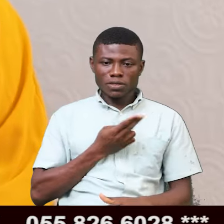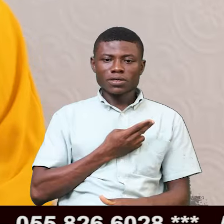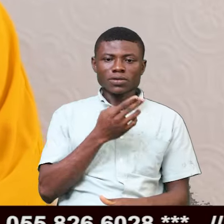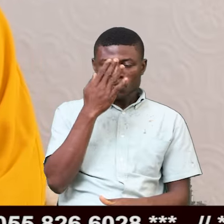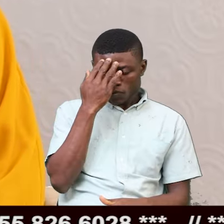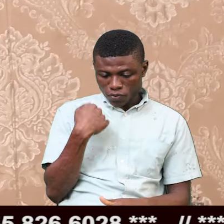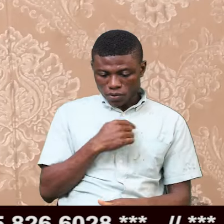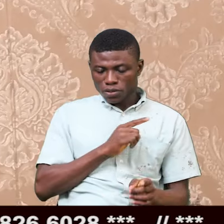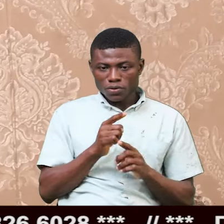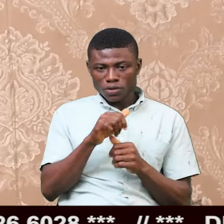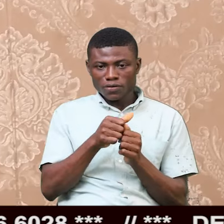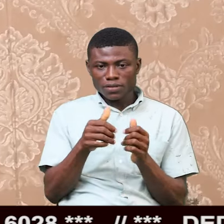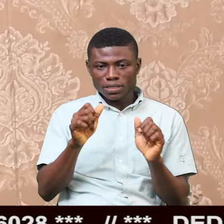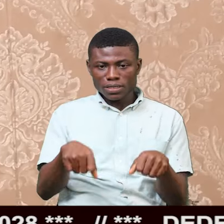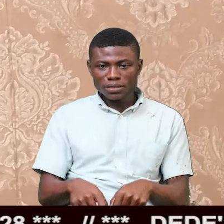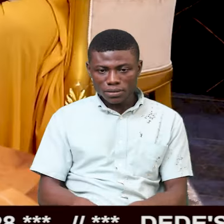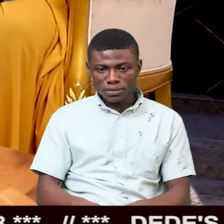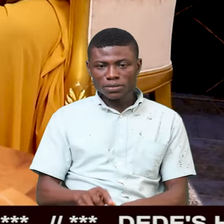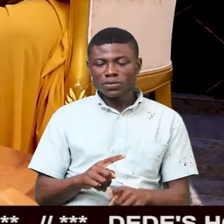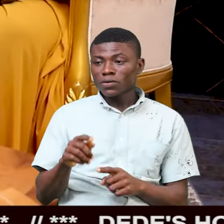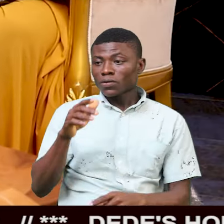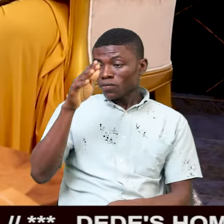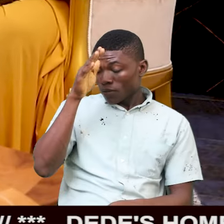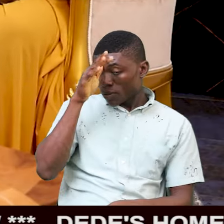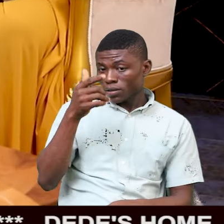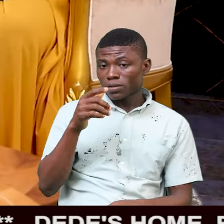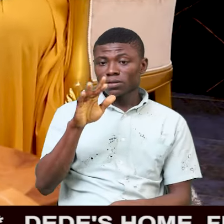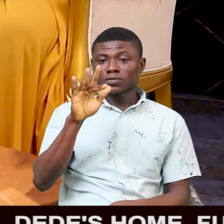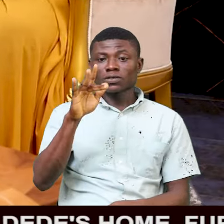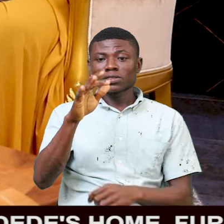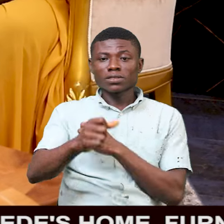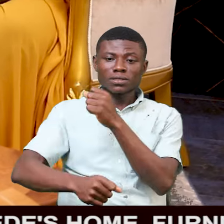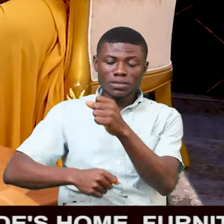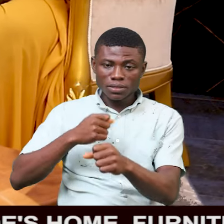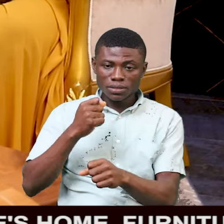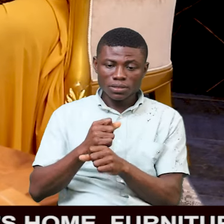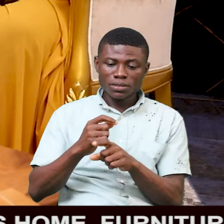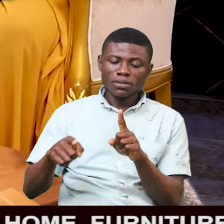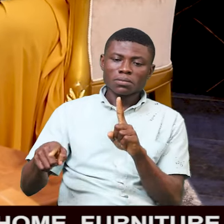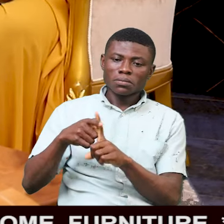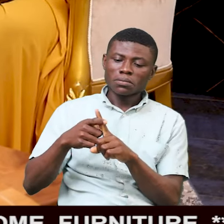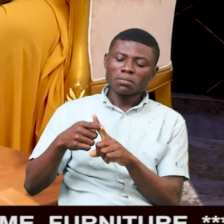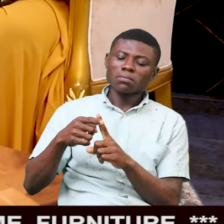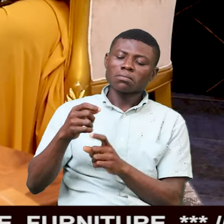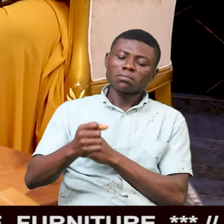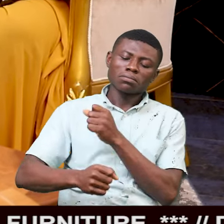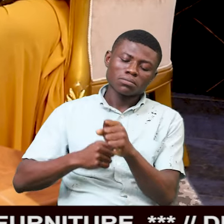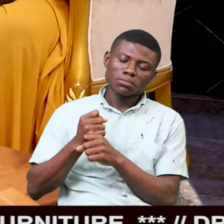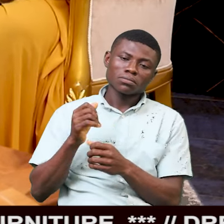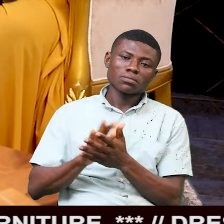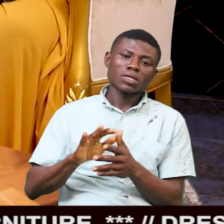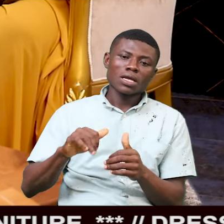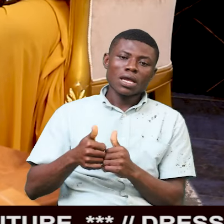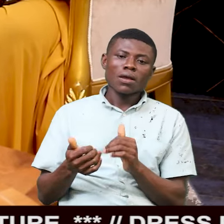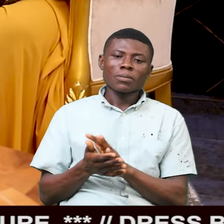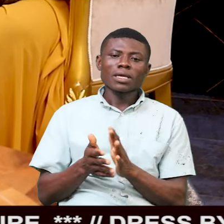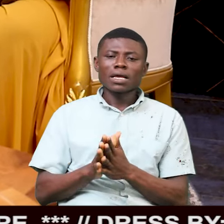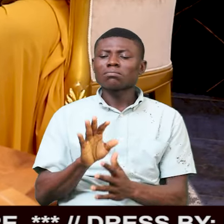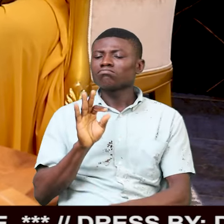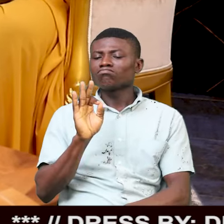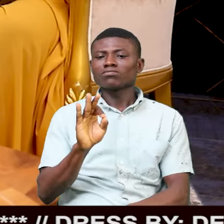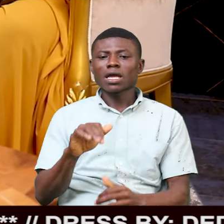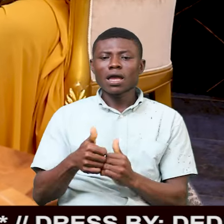ya de etime dimachi. Mate. Papa. 25 plus years of marriage. Mo ye den amude